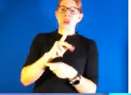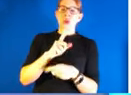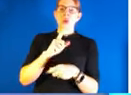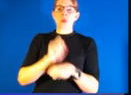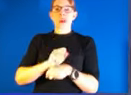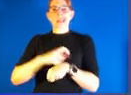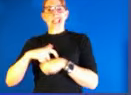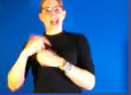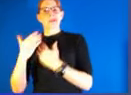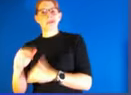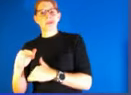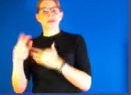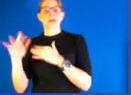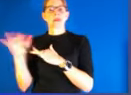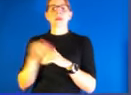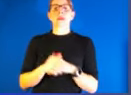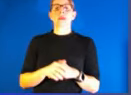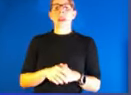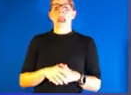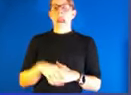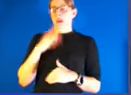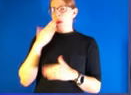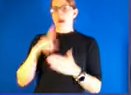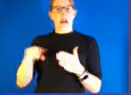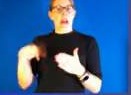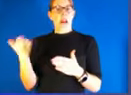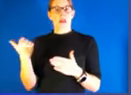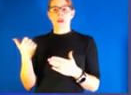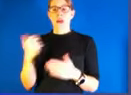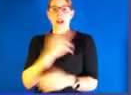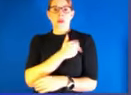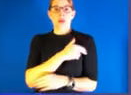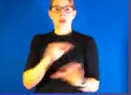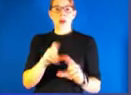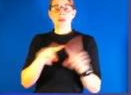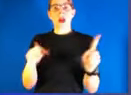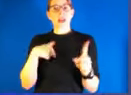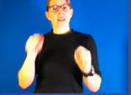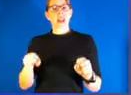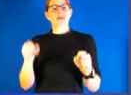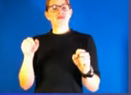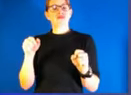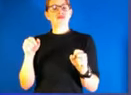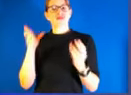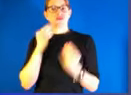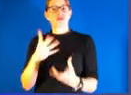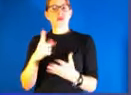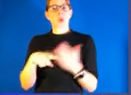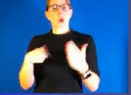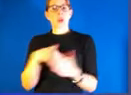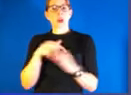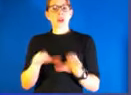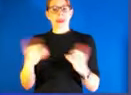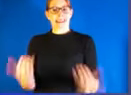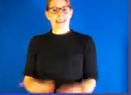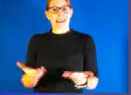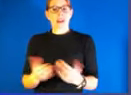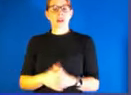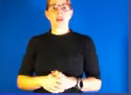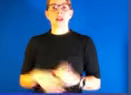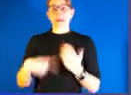about that? Yeah, sure. I don't know what all the other hospitals are doing, but I can tell you what we're doing here. And with a lot of